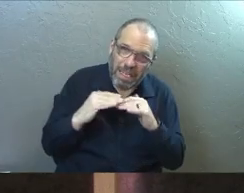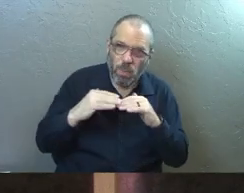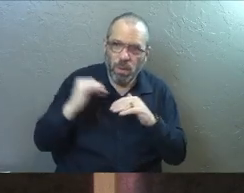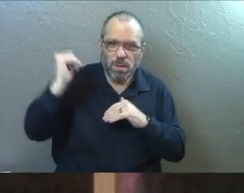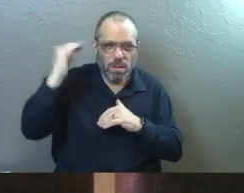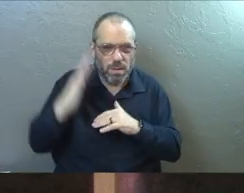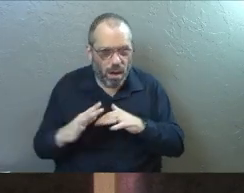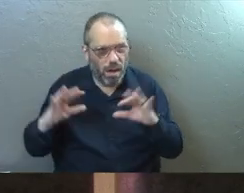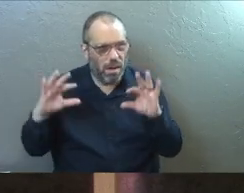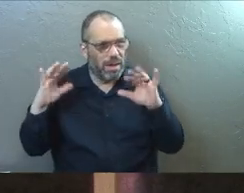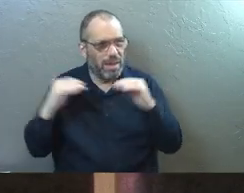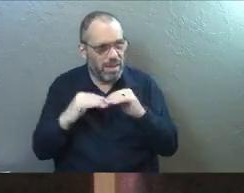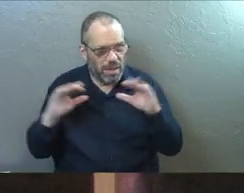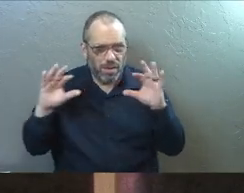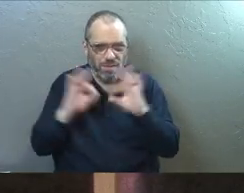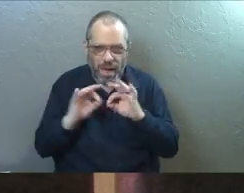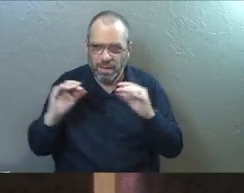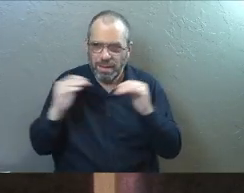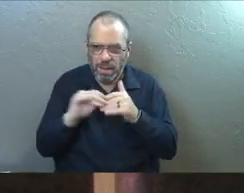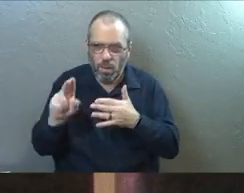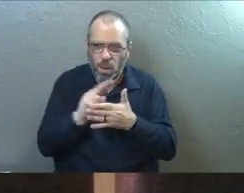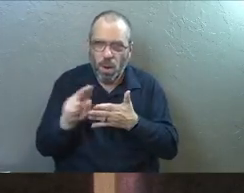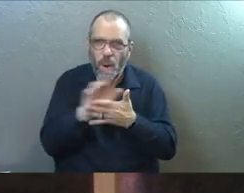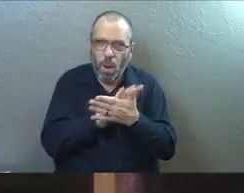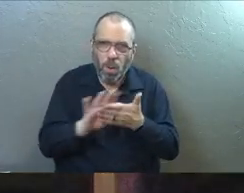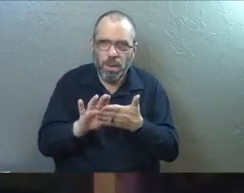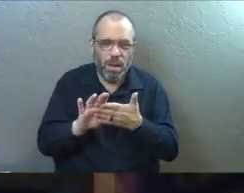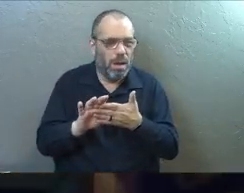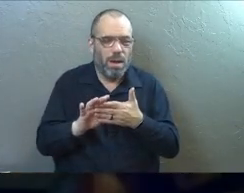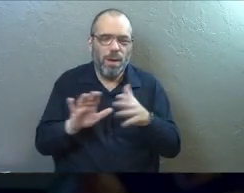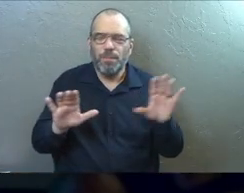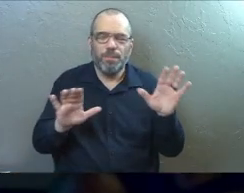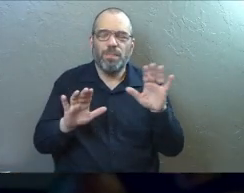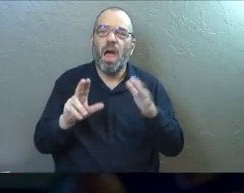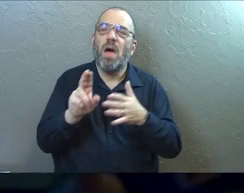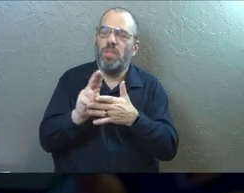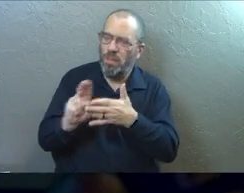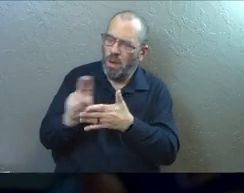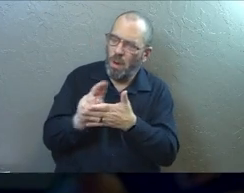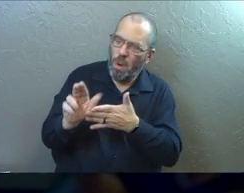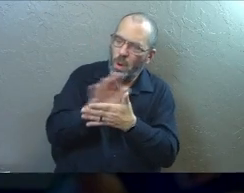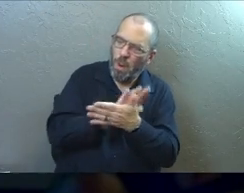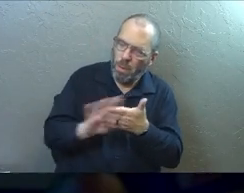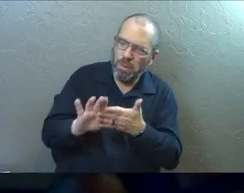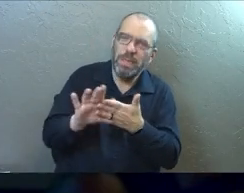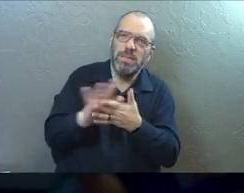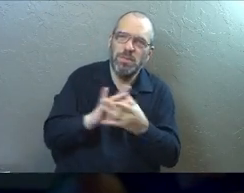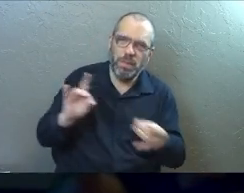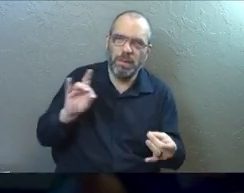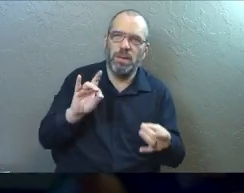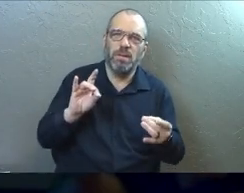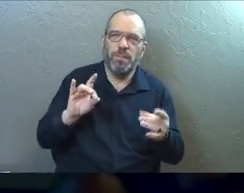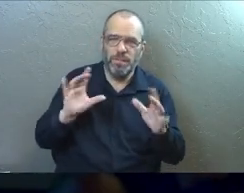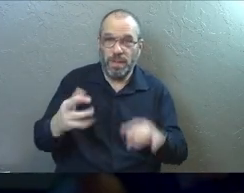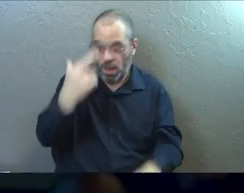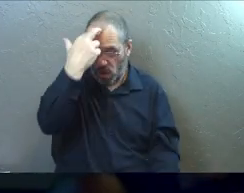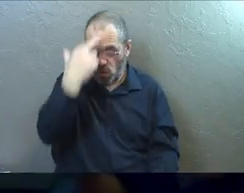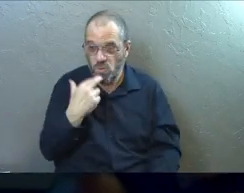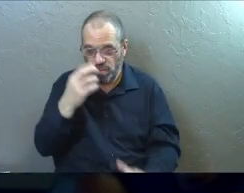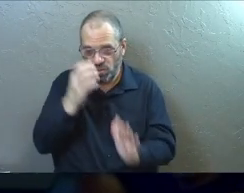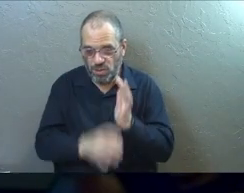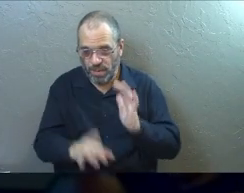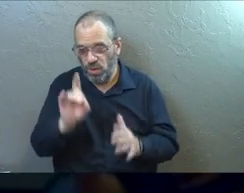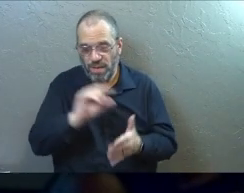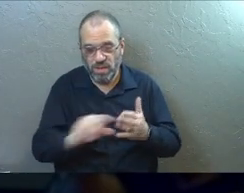equal value. He's equal holiness. The Holy Spirit, address him. Romans